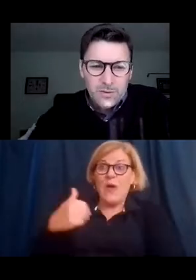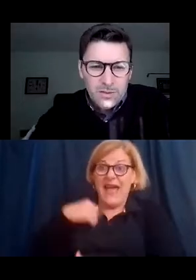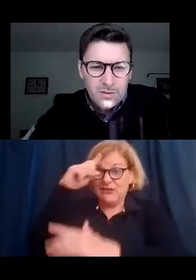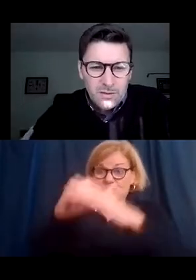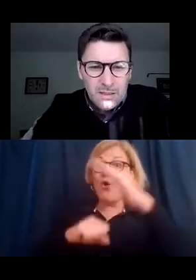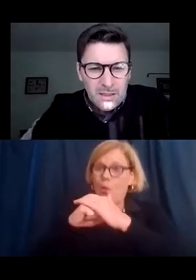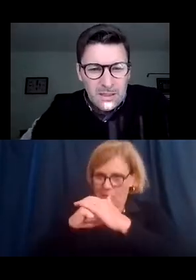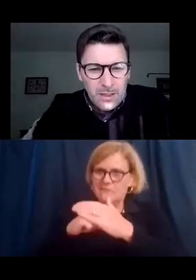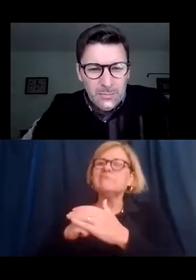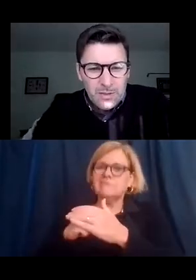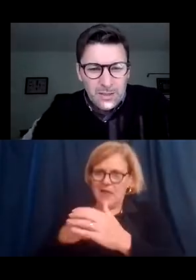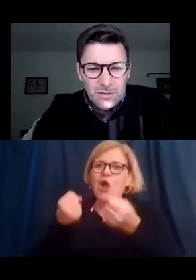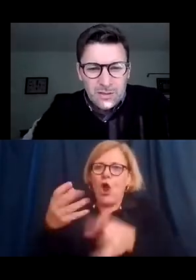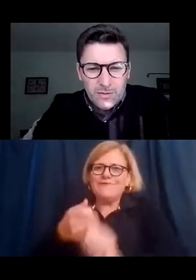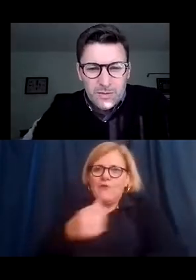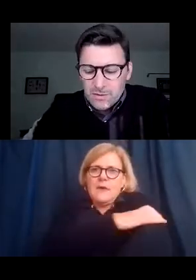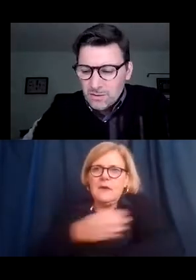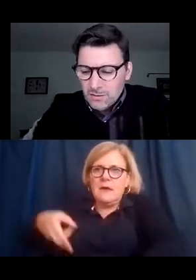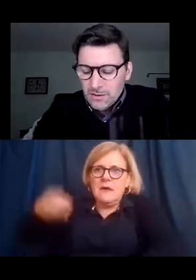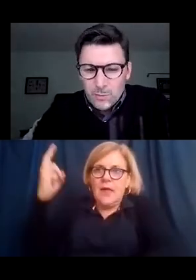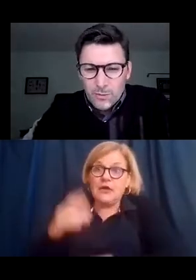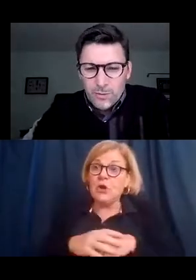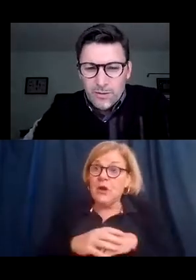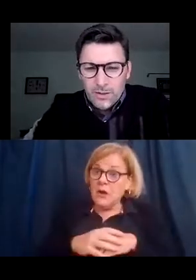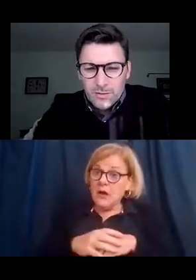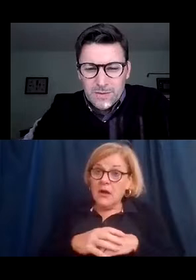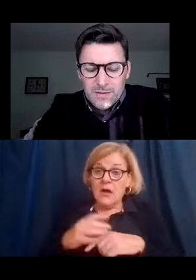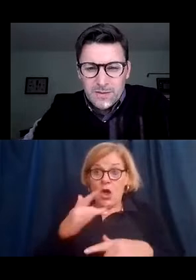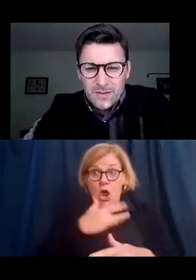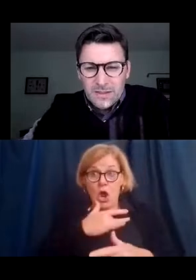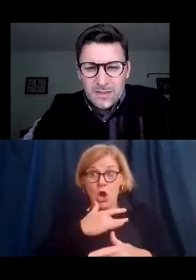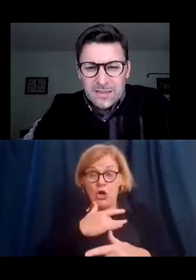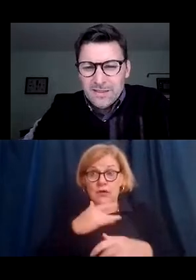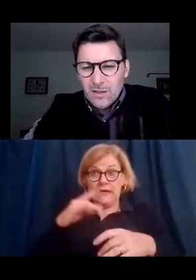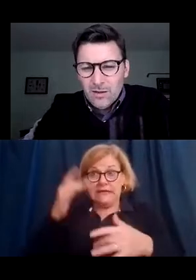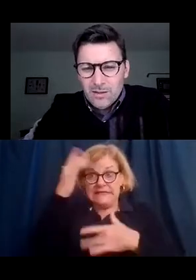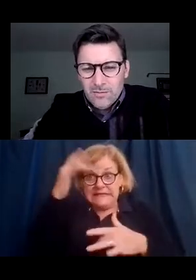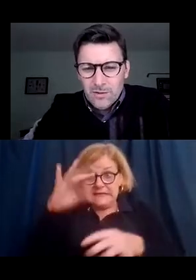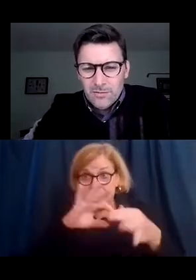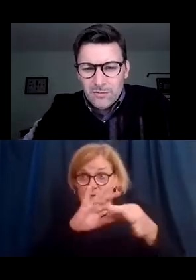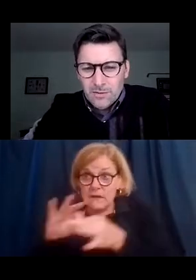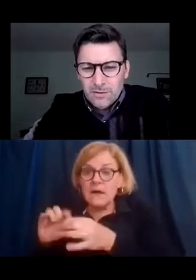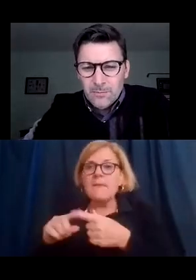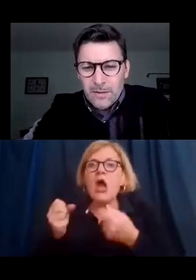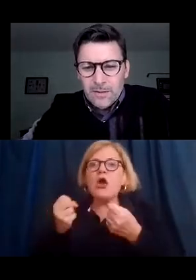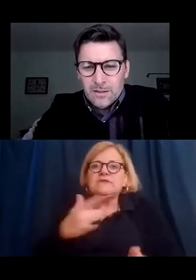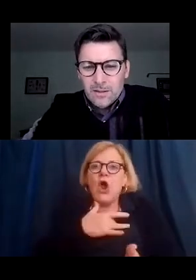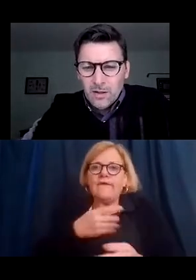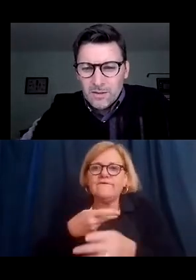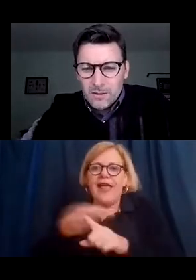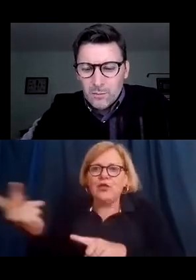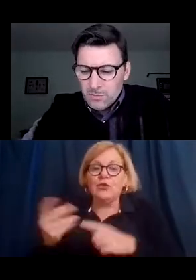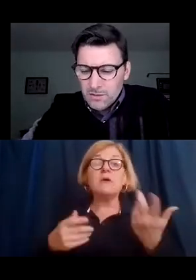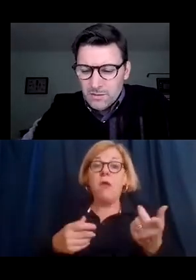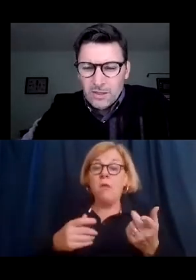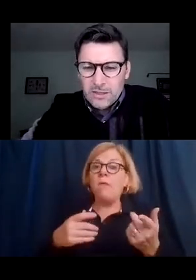have hypertension. But hypertension not only is it linked with coronary artery disease, it is a cause of heart failure. It can